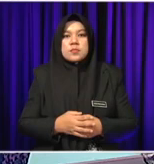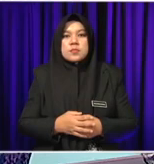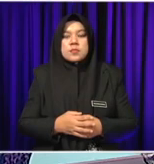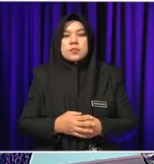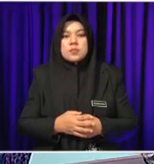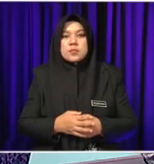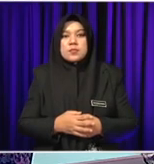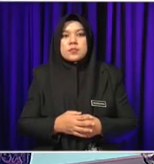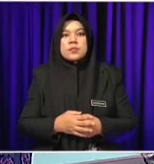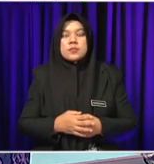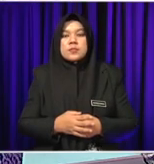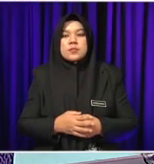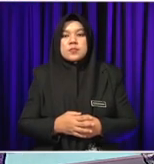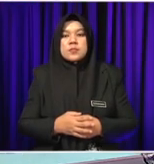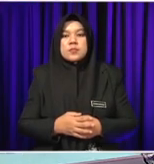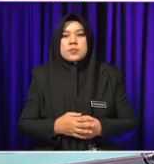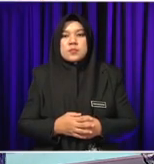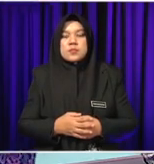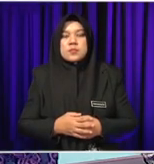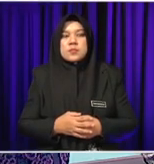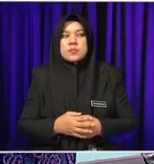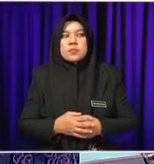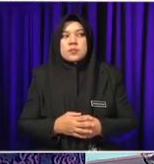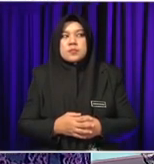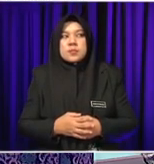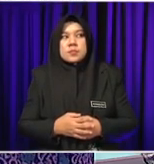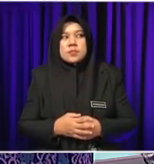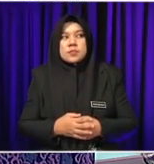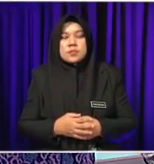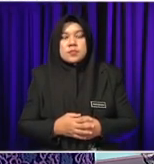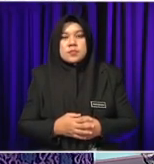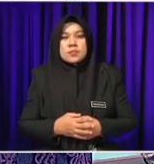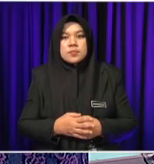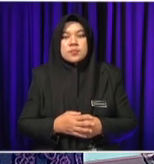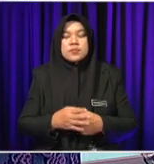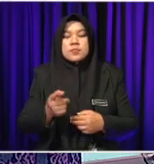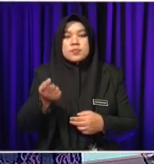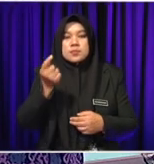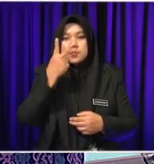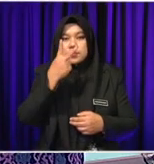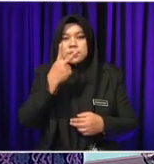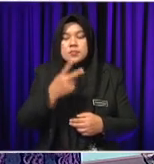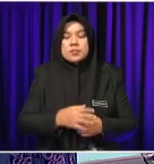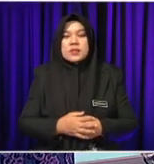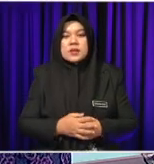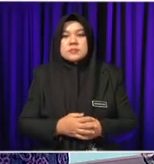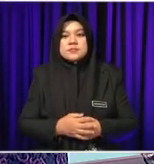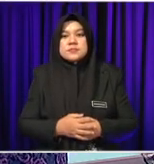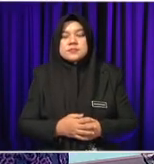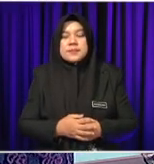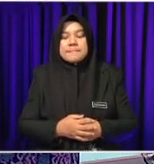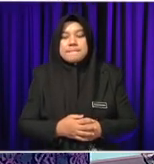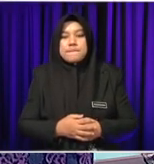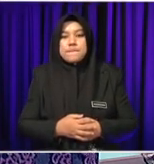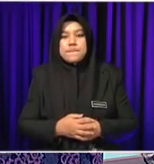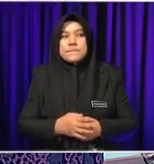interpretation means. Mm-hmm. All right. So let us look at the next screen. So as what our pupils back there earlier shared us. So this will be